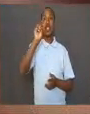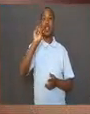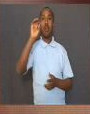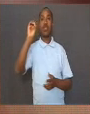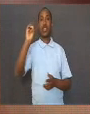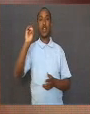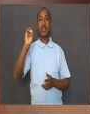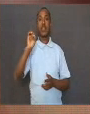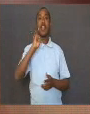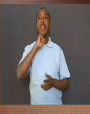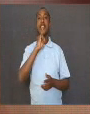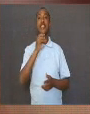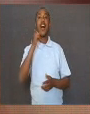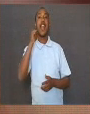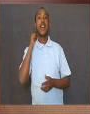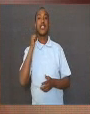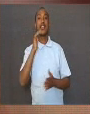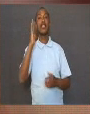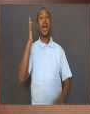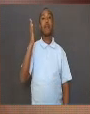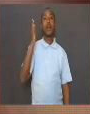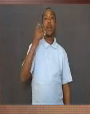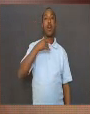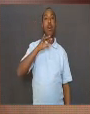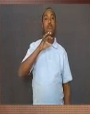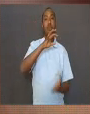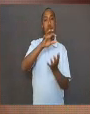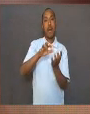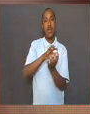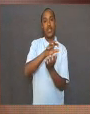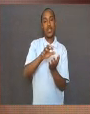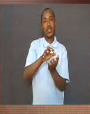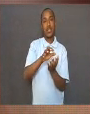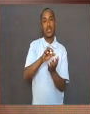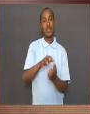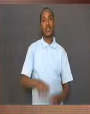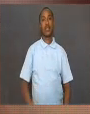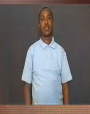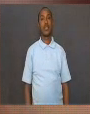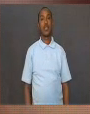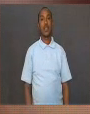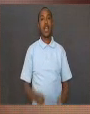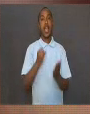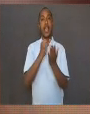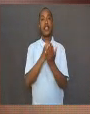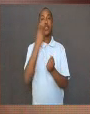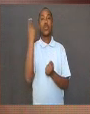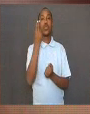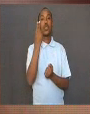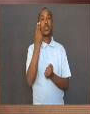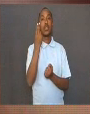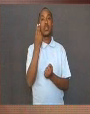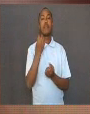Zinc oxide is another type of compound. It